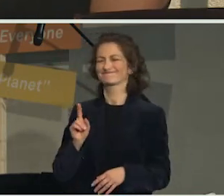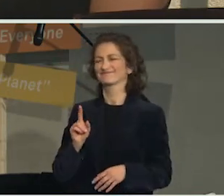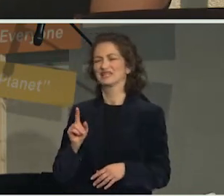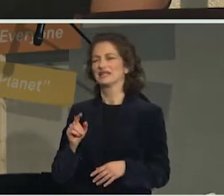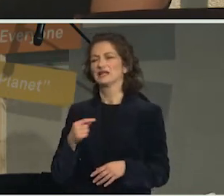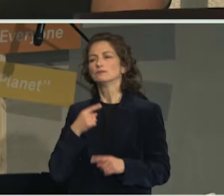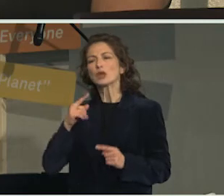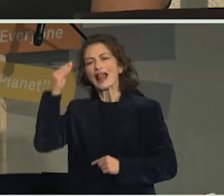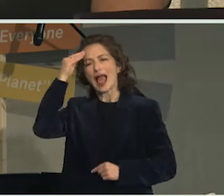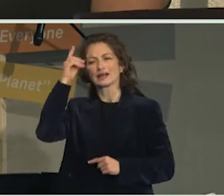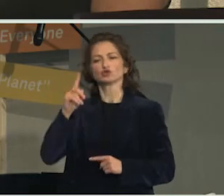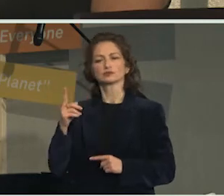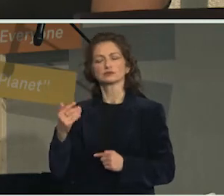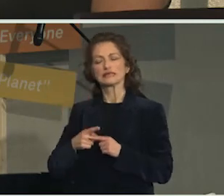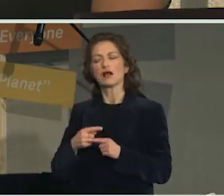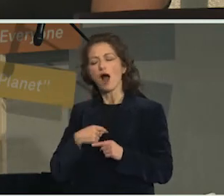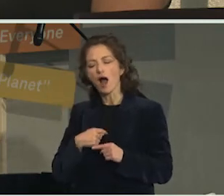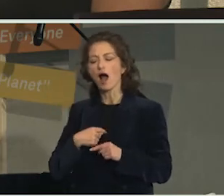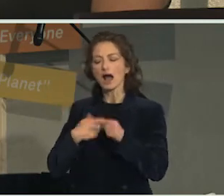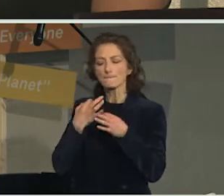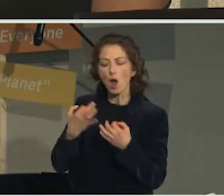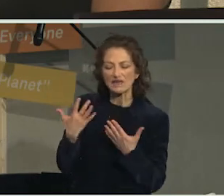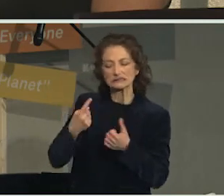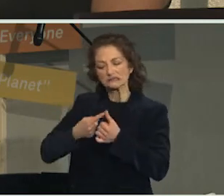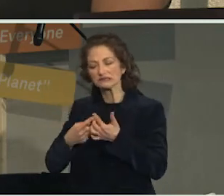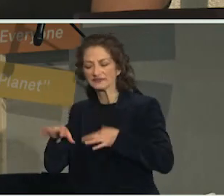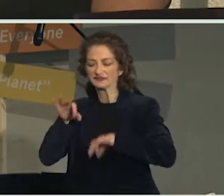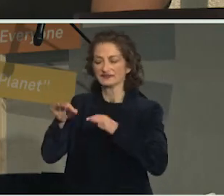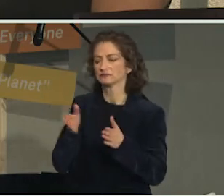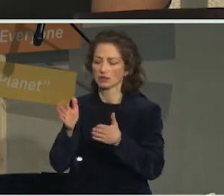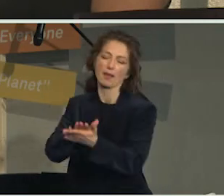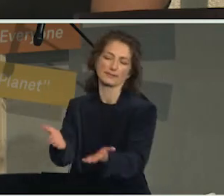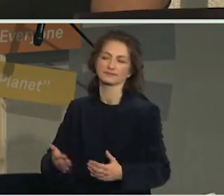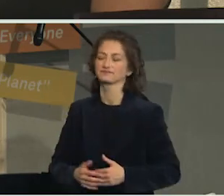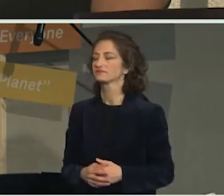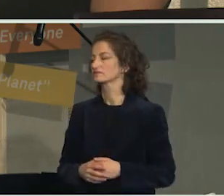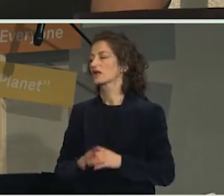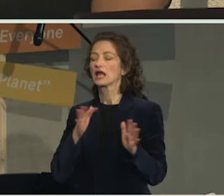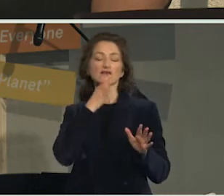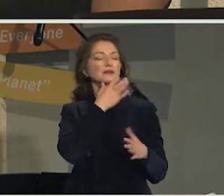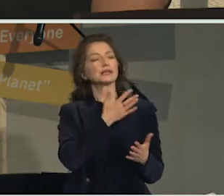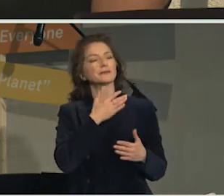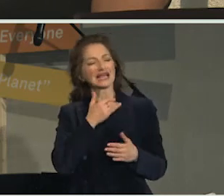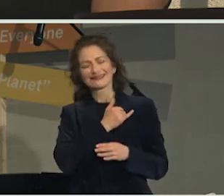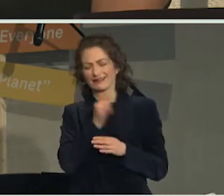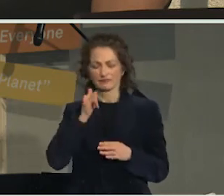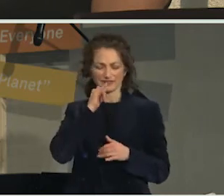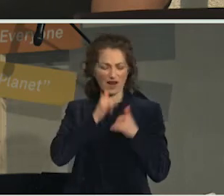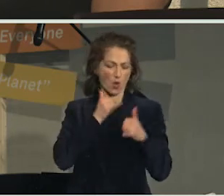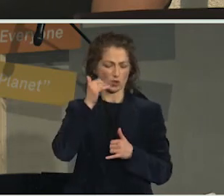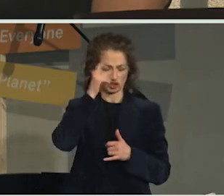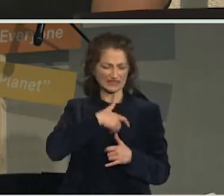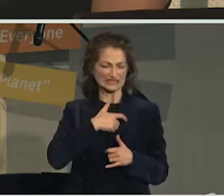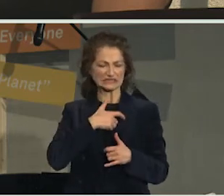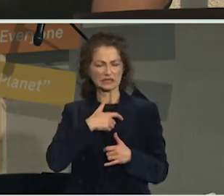self-care. Mm. Yeah. And I think another thing that I'm interested in is I think that every Black woman has a time in her life when she realizes that you're not either